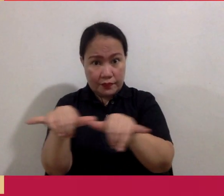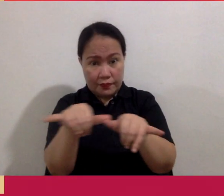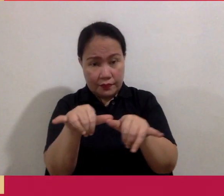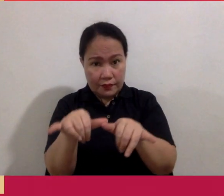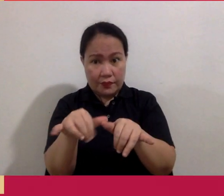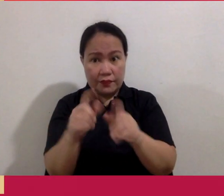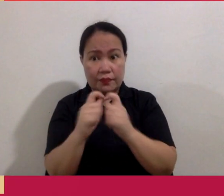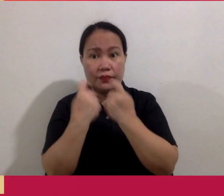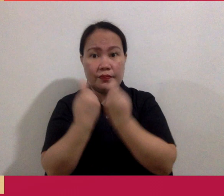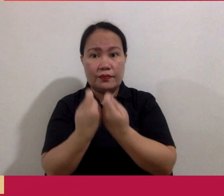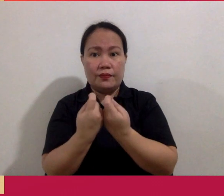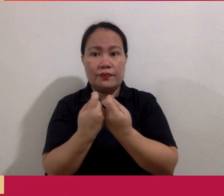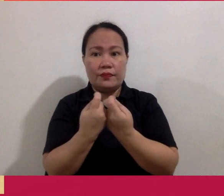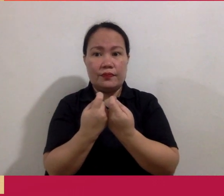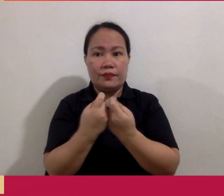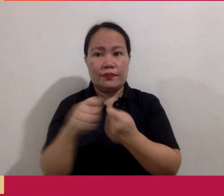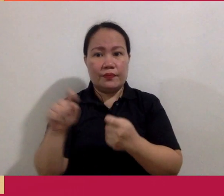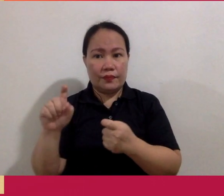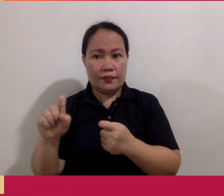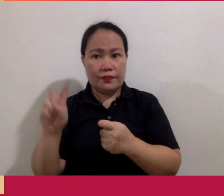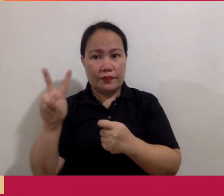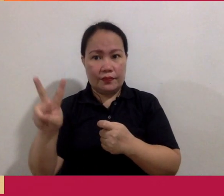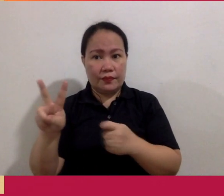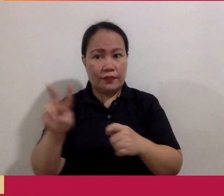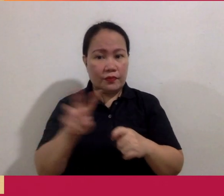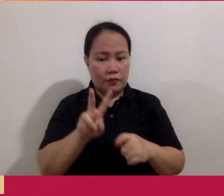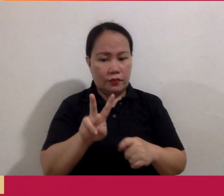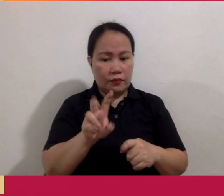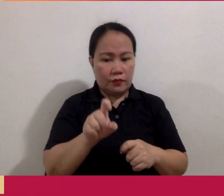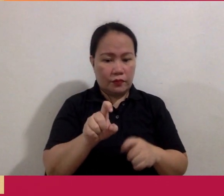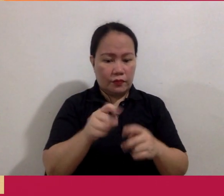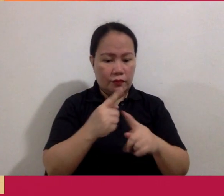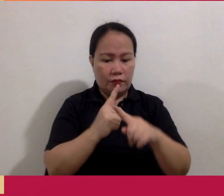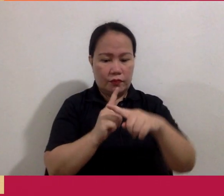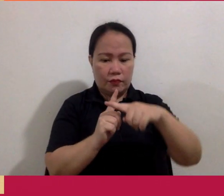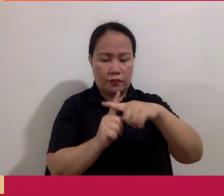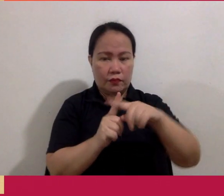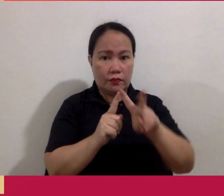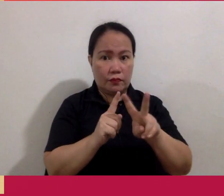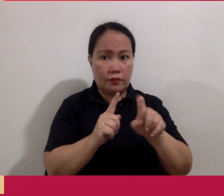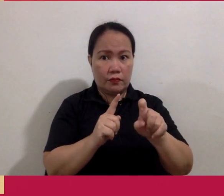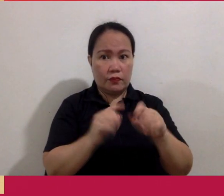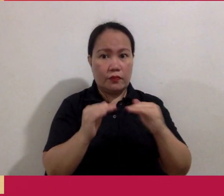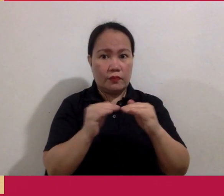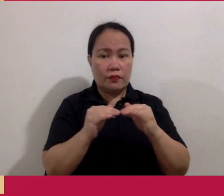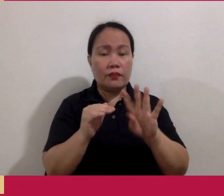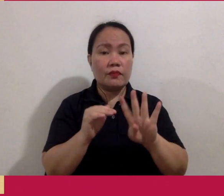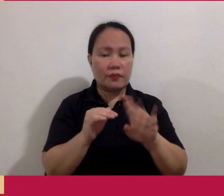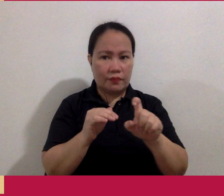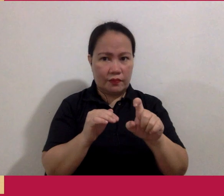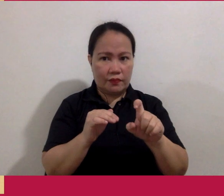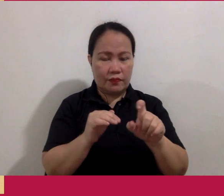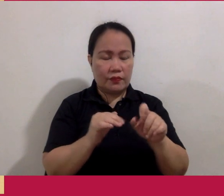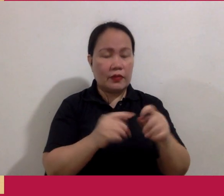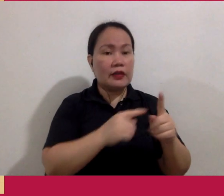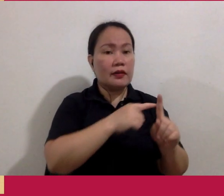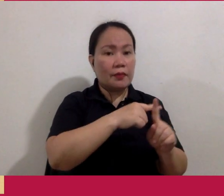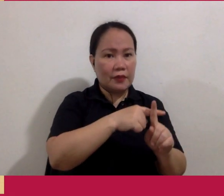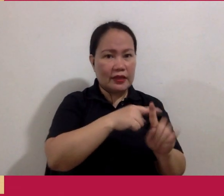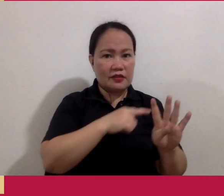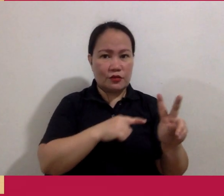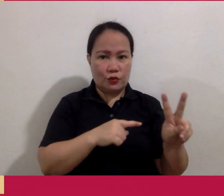our numerator. And that is x squared plus 4x plus 2. Bakit? 2x plus 2x, that